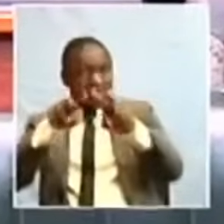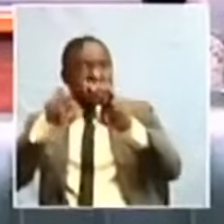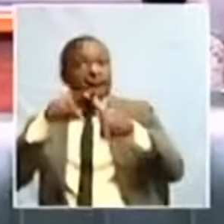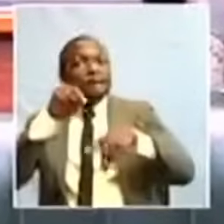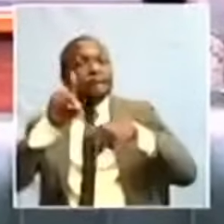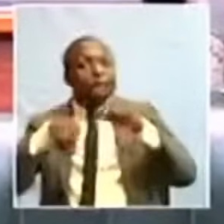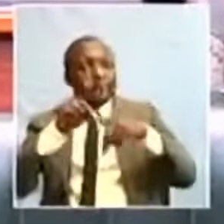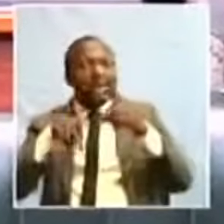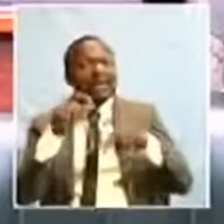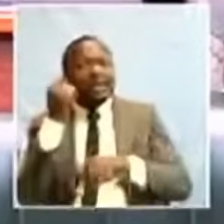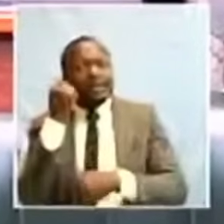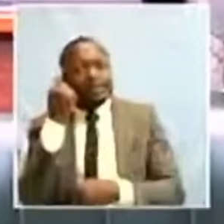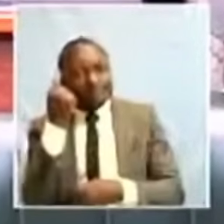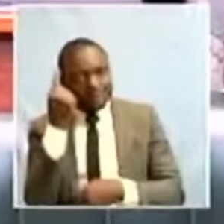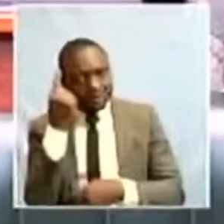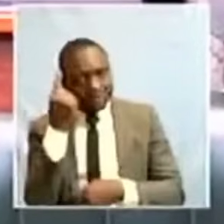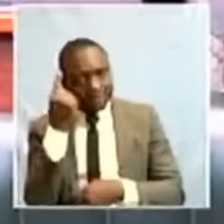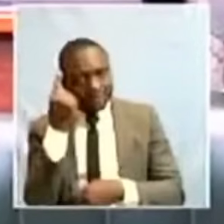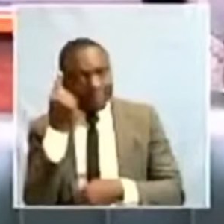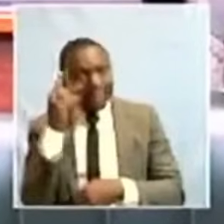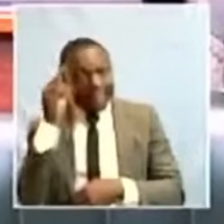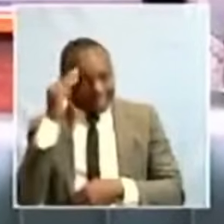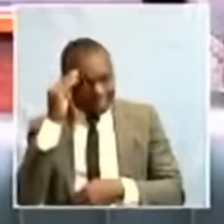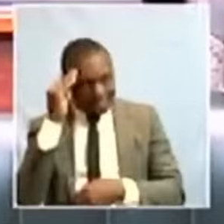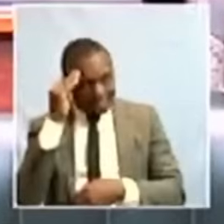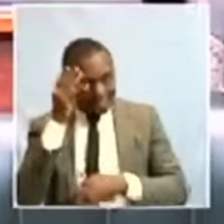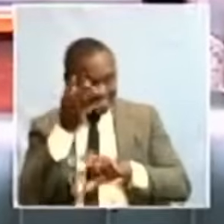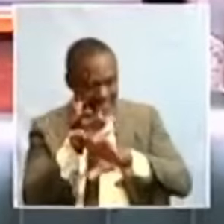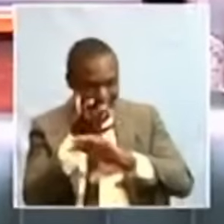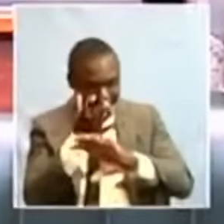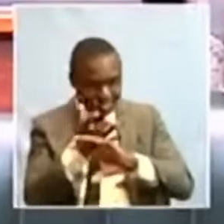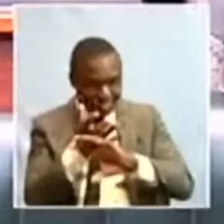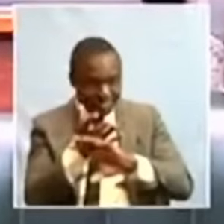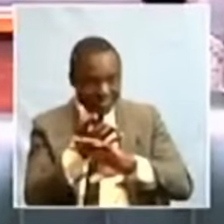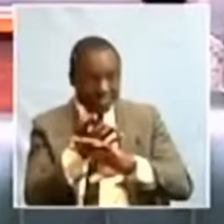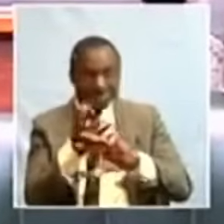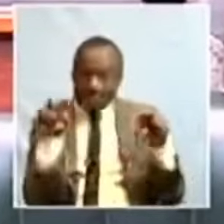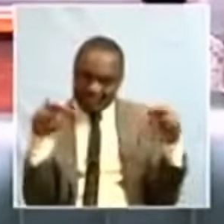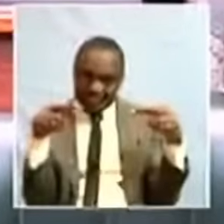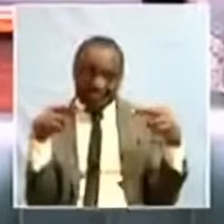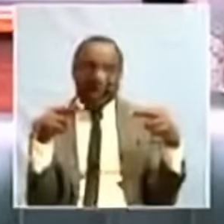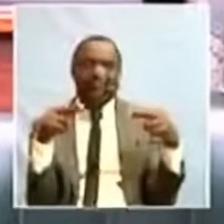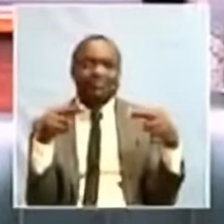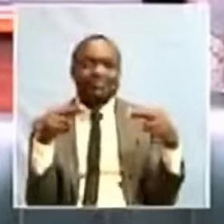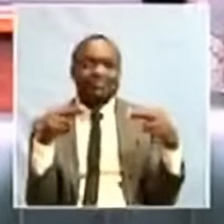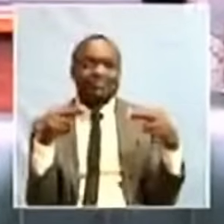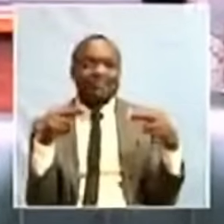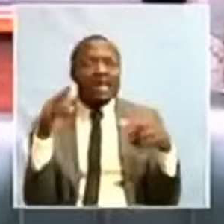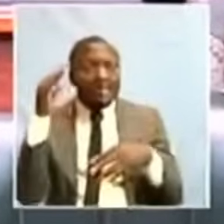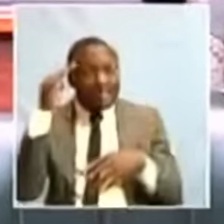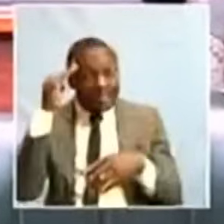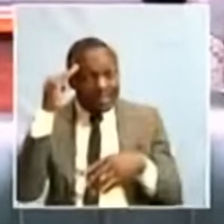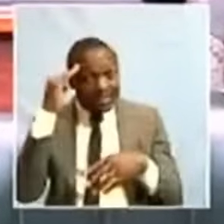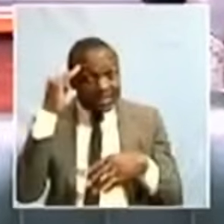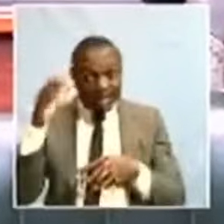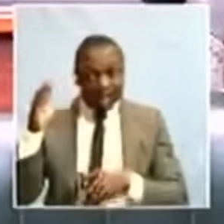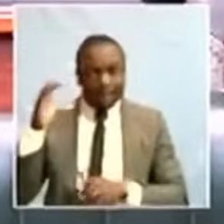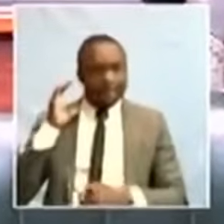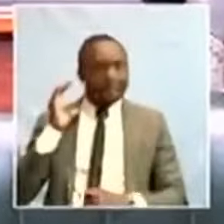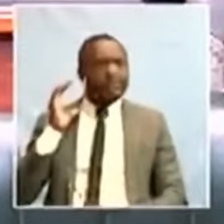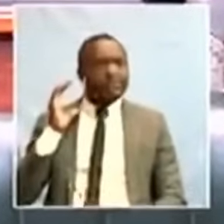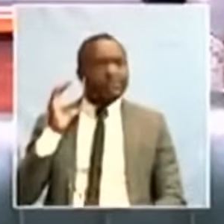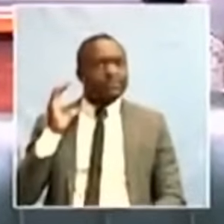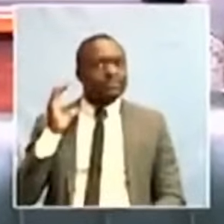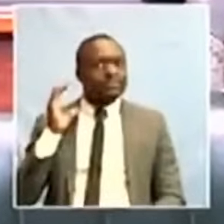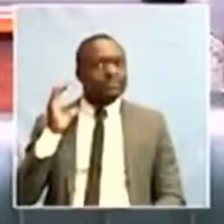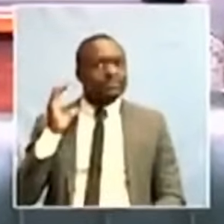People understand. They know the difficulties that we are passing through. They also know the capacity